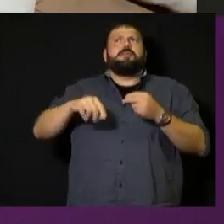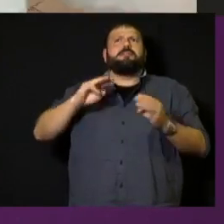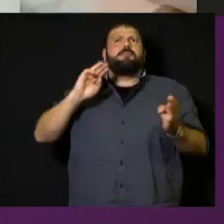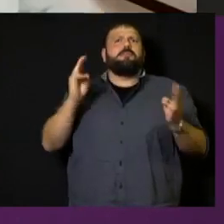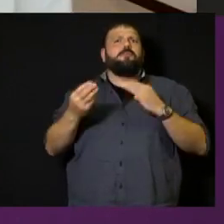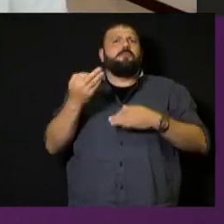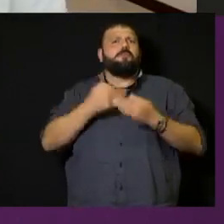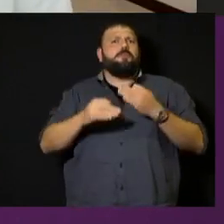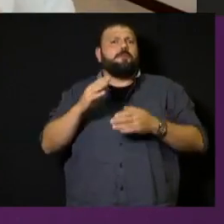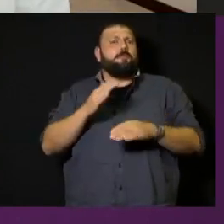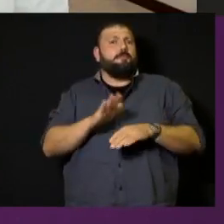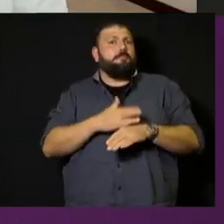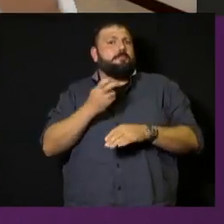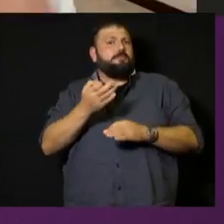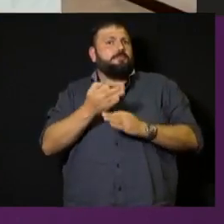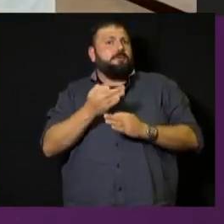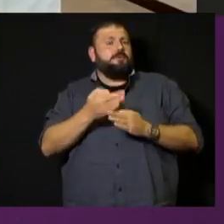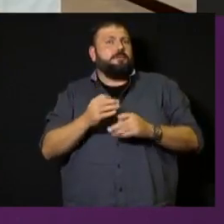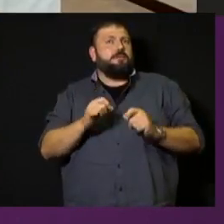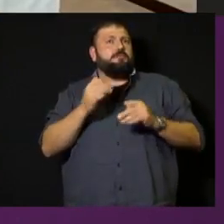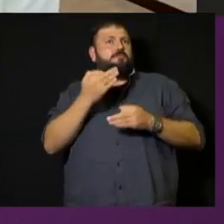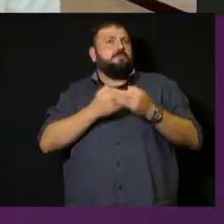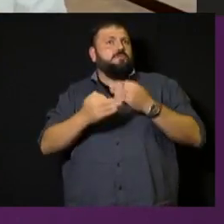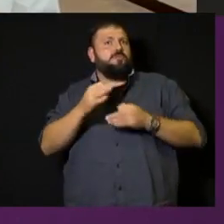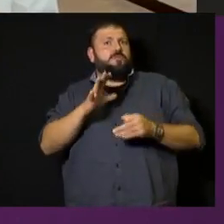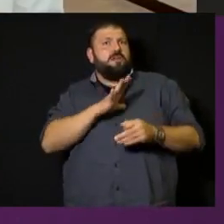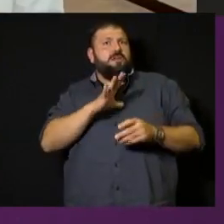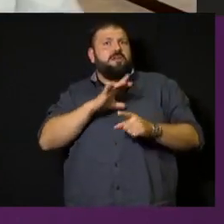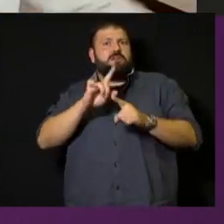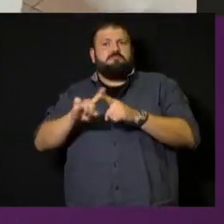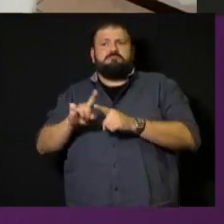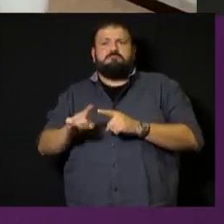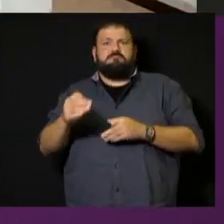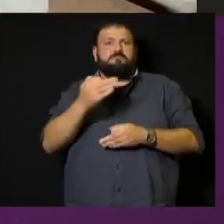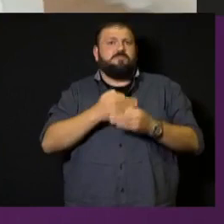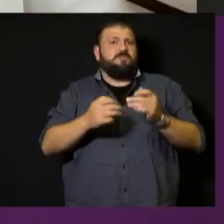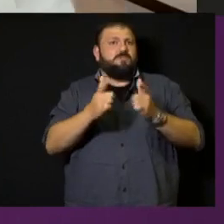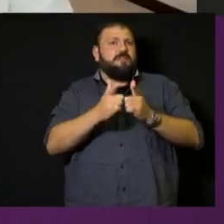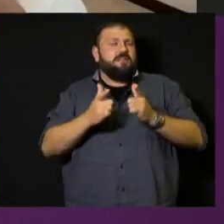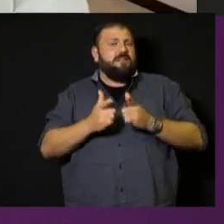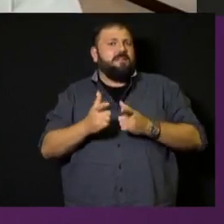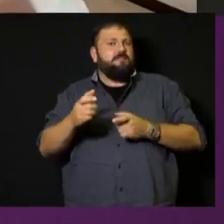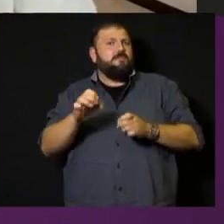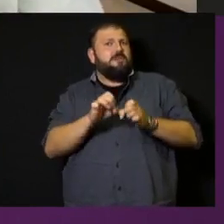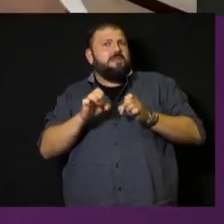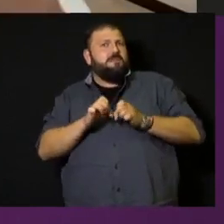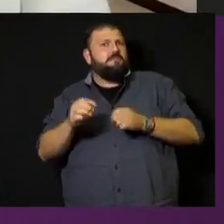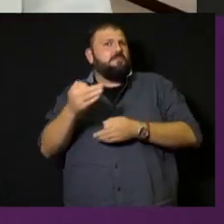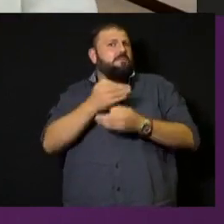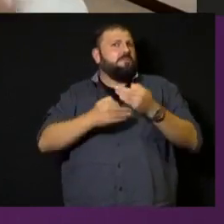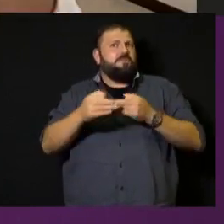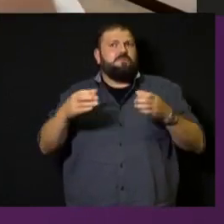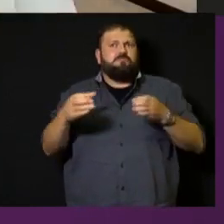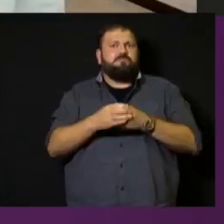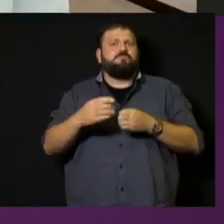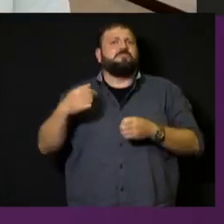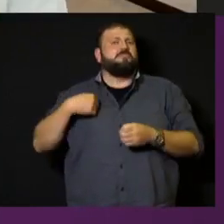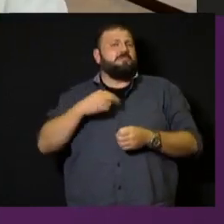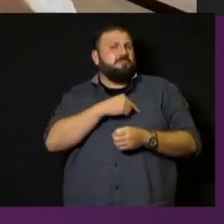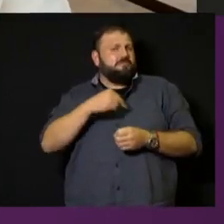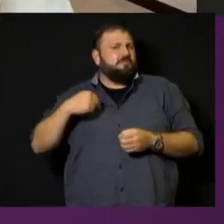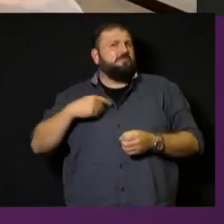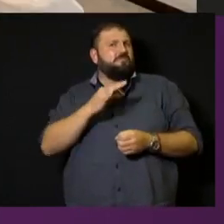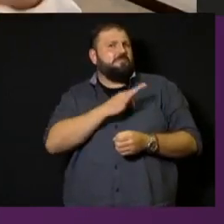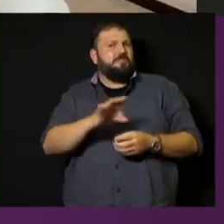this world, and with new categories in the team, these people will experience what